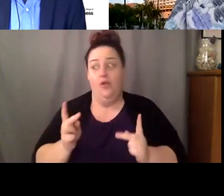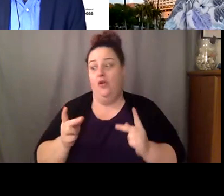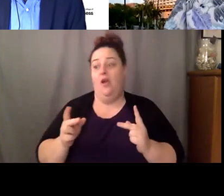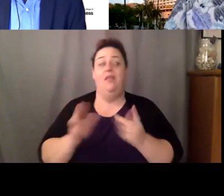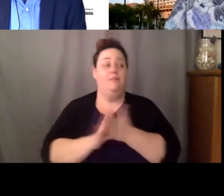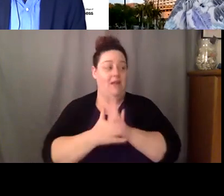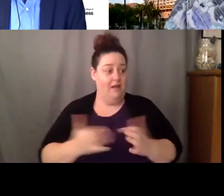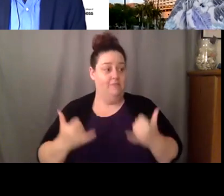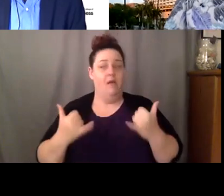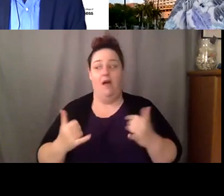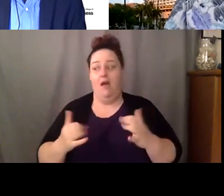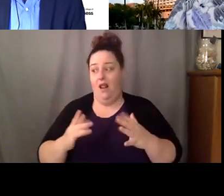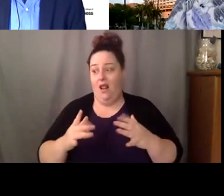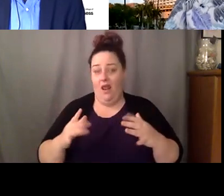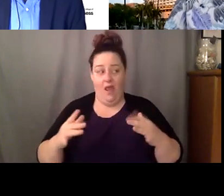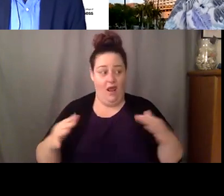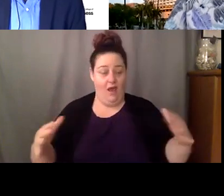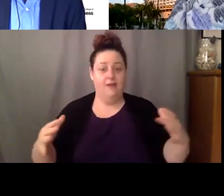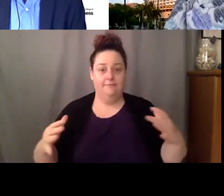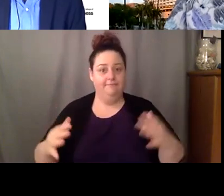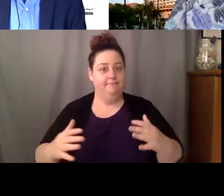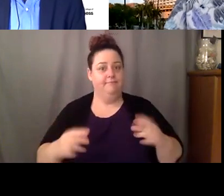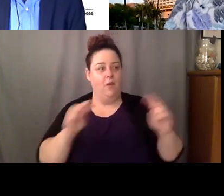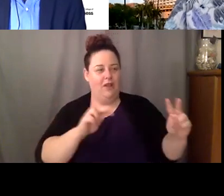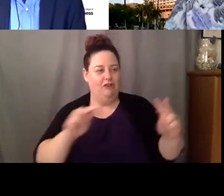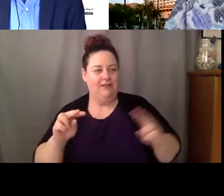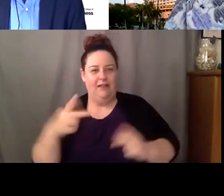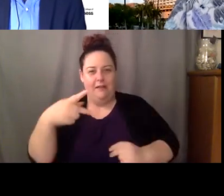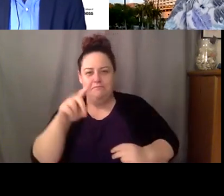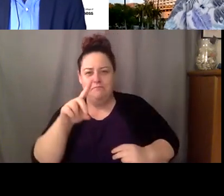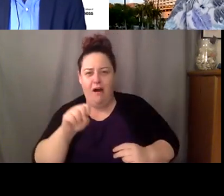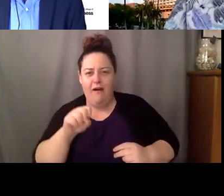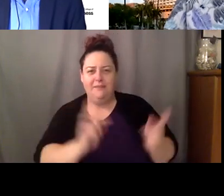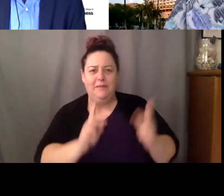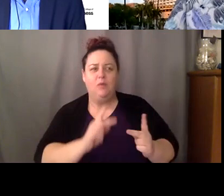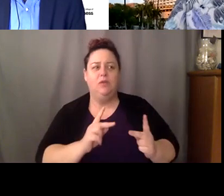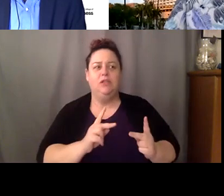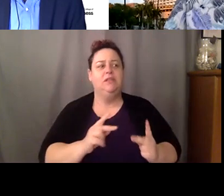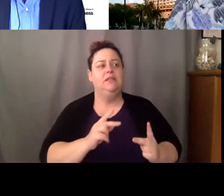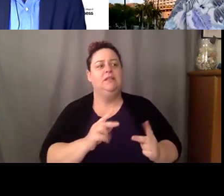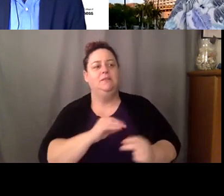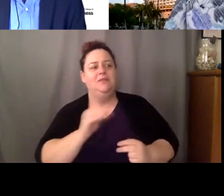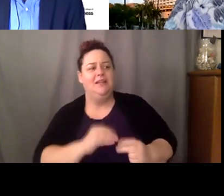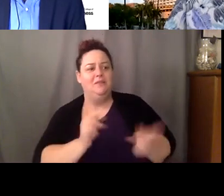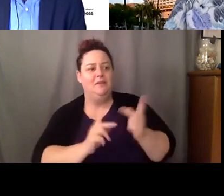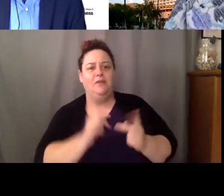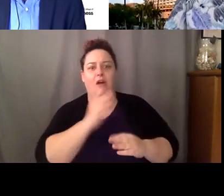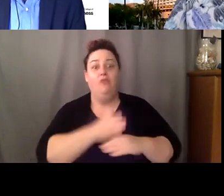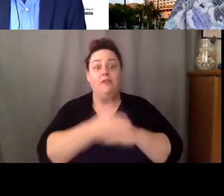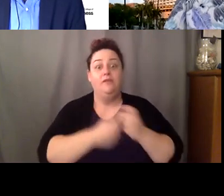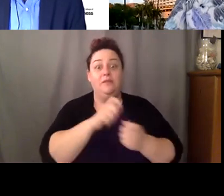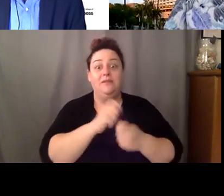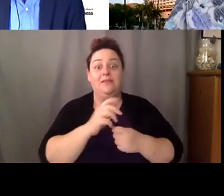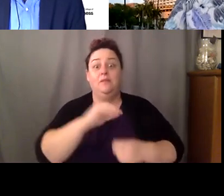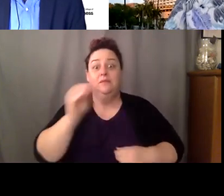get moderate and you start to look at pods of people, not crossing over, percentage of occupancy. At